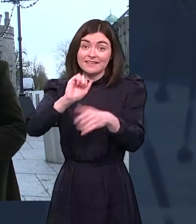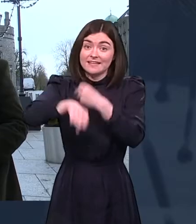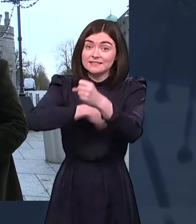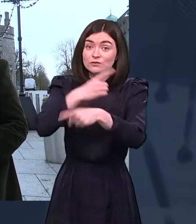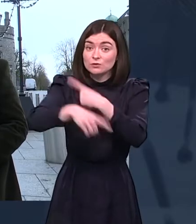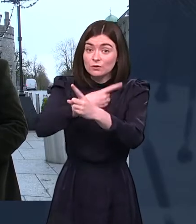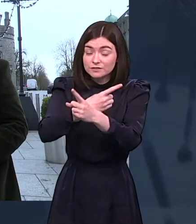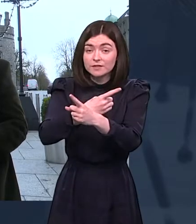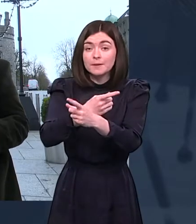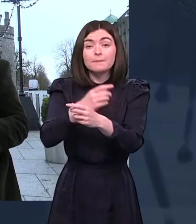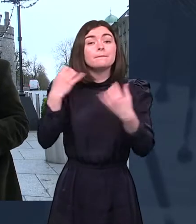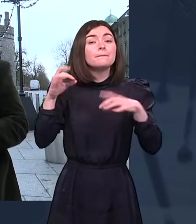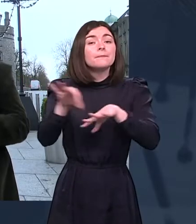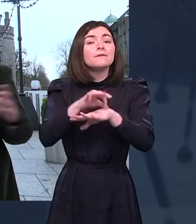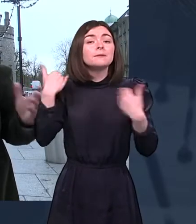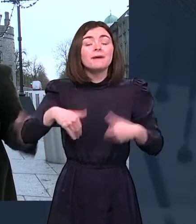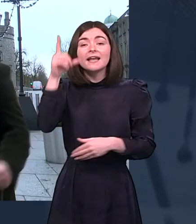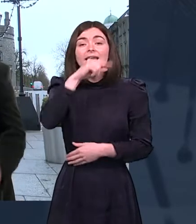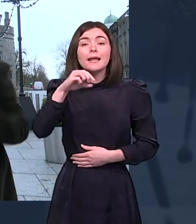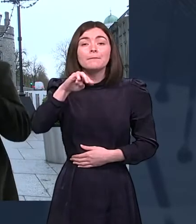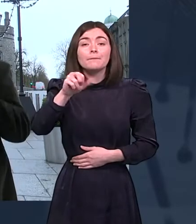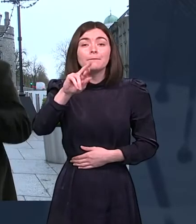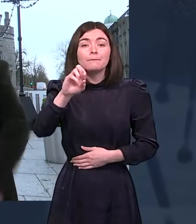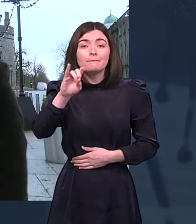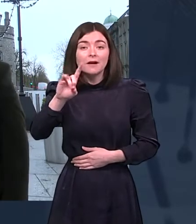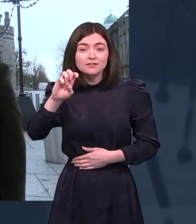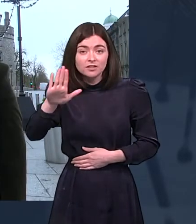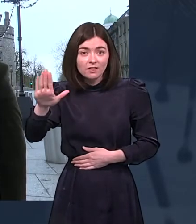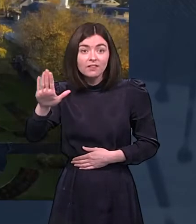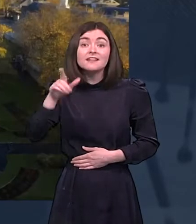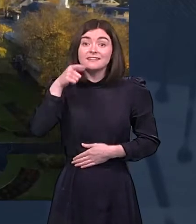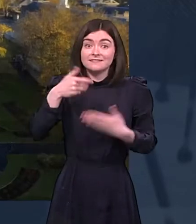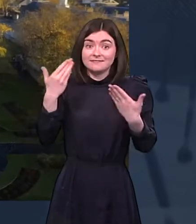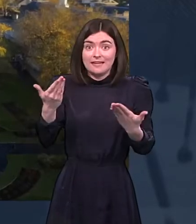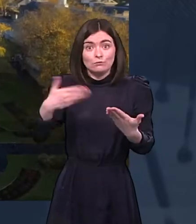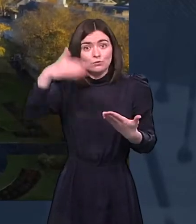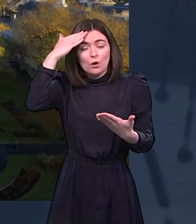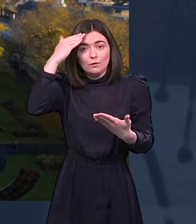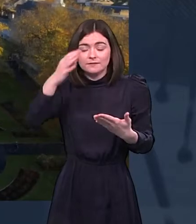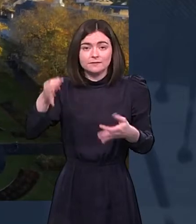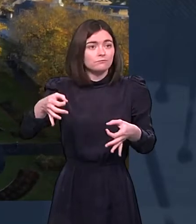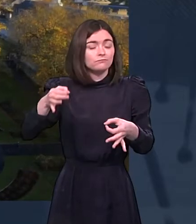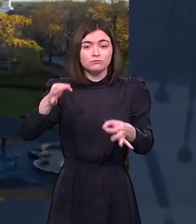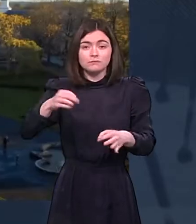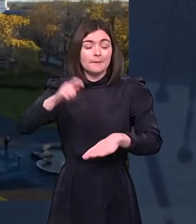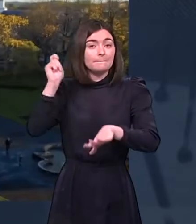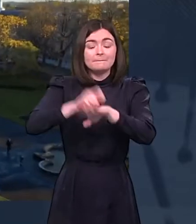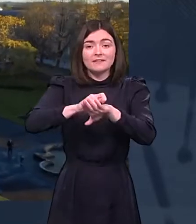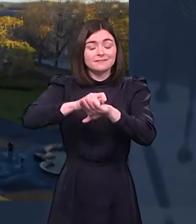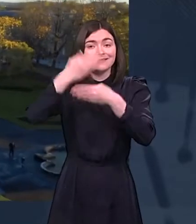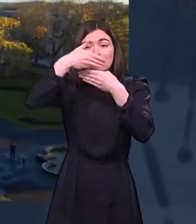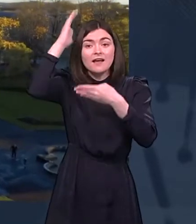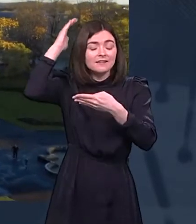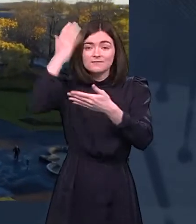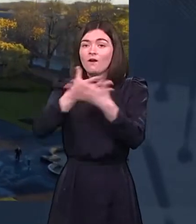William Marshall. William is celebrated today as the greatest knight who ever lived, and it was Isabel and William who built the first stone